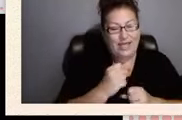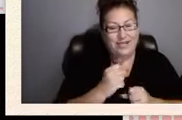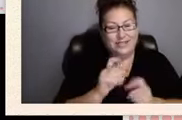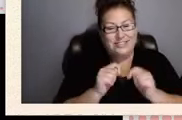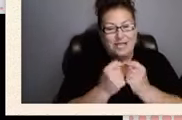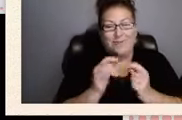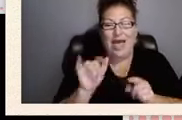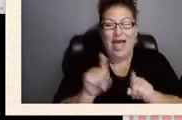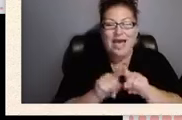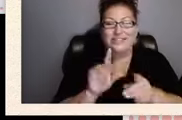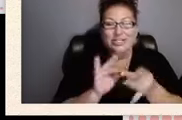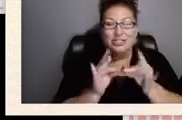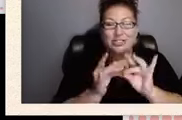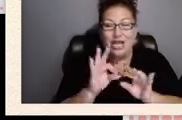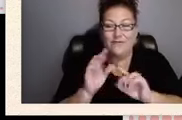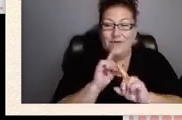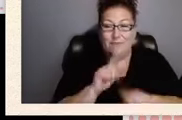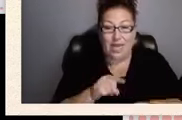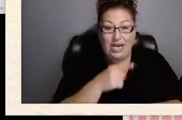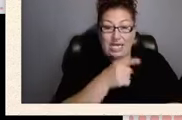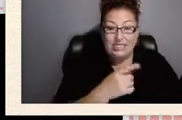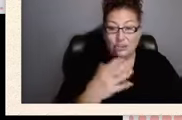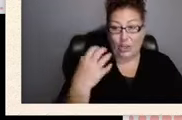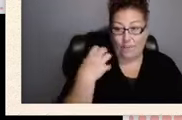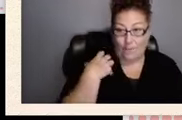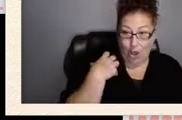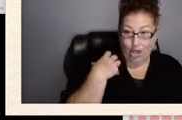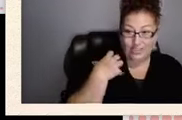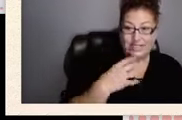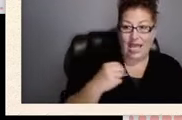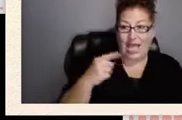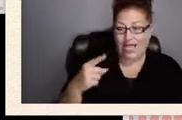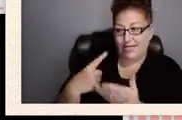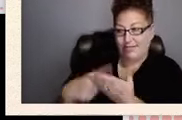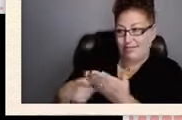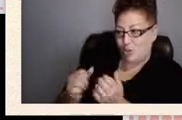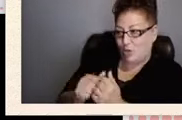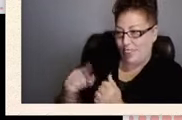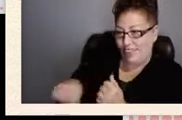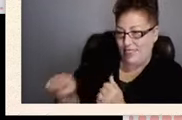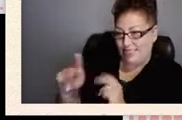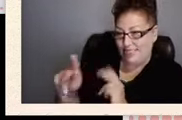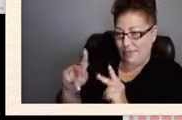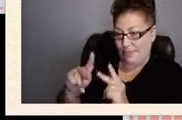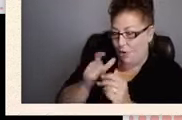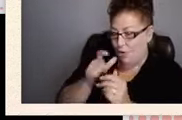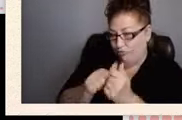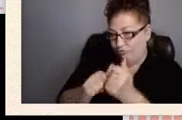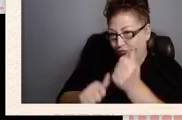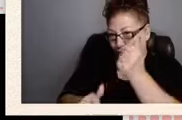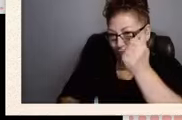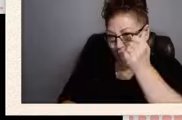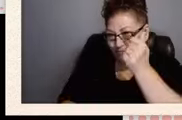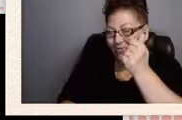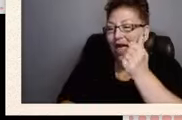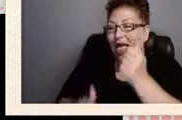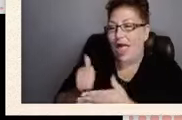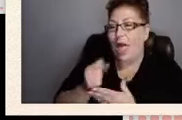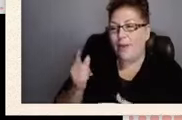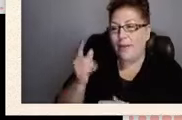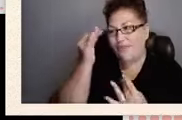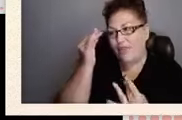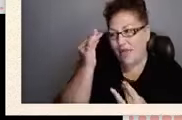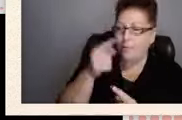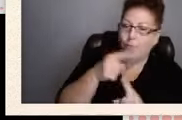boss, and then he consults these people and they help him think through things, pros and cons of decisions, but